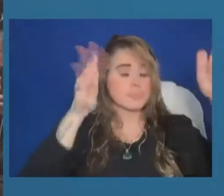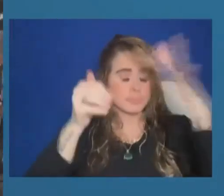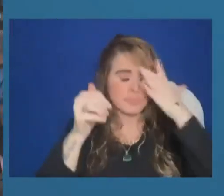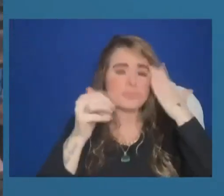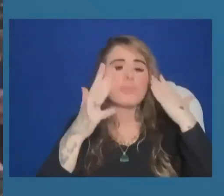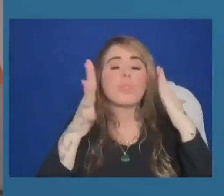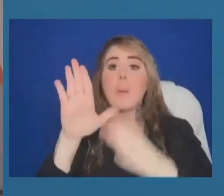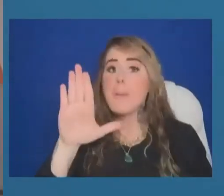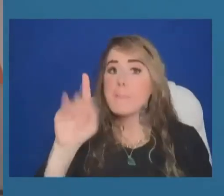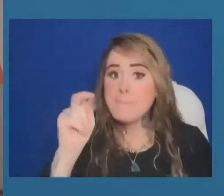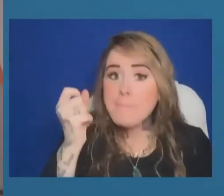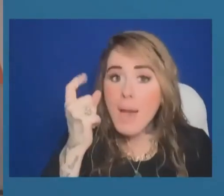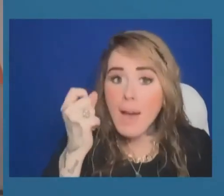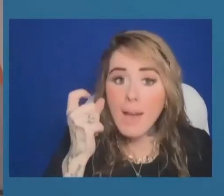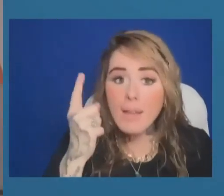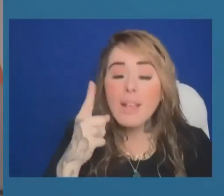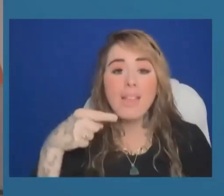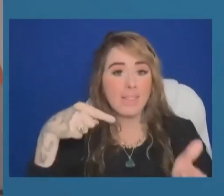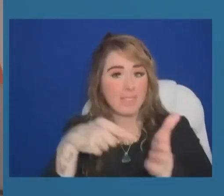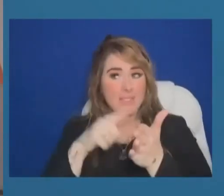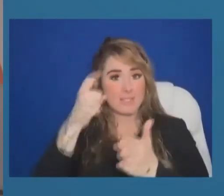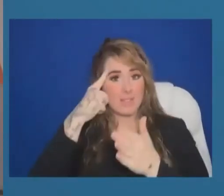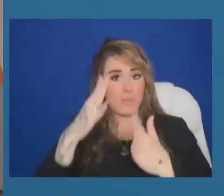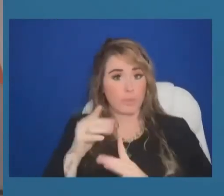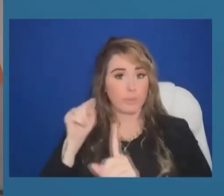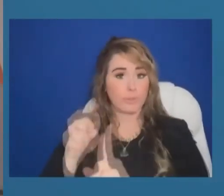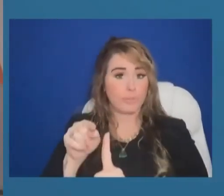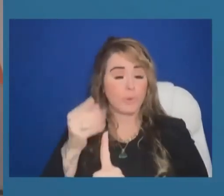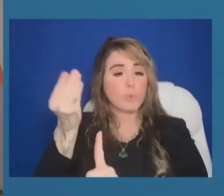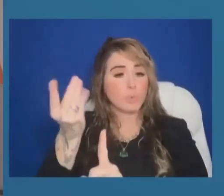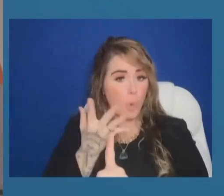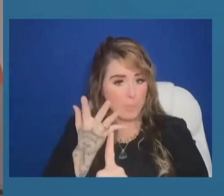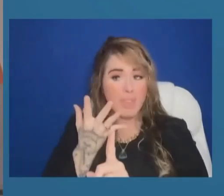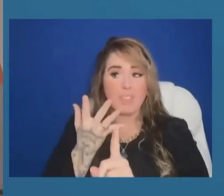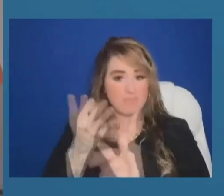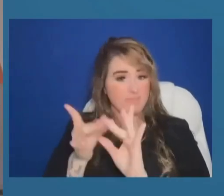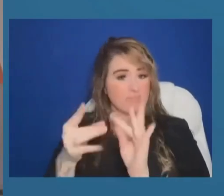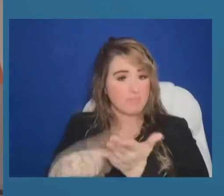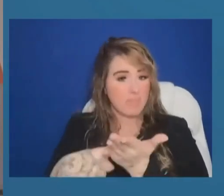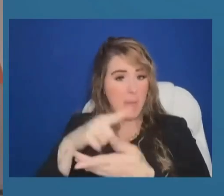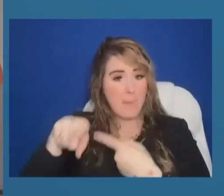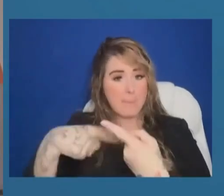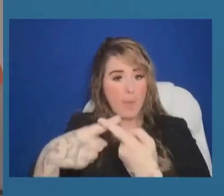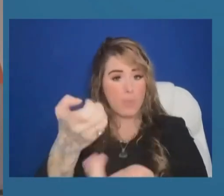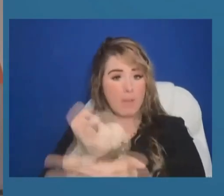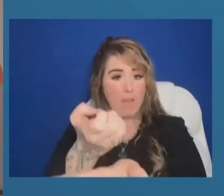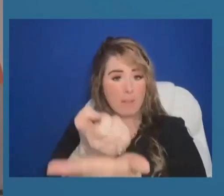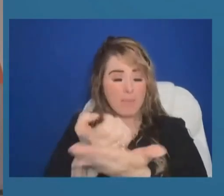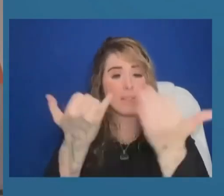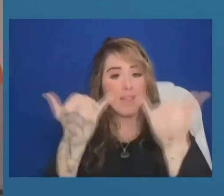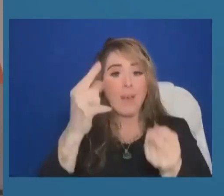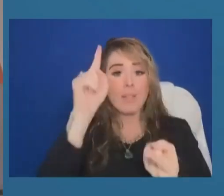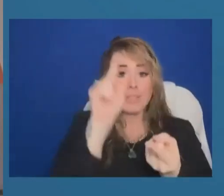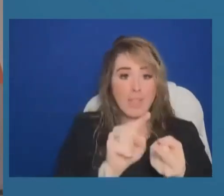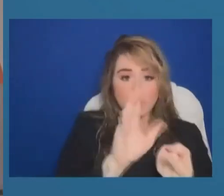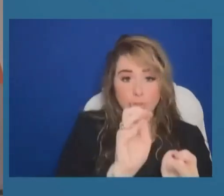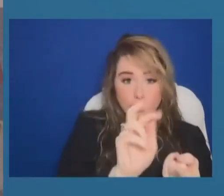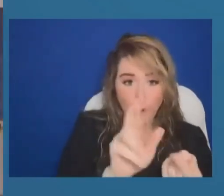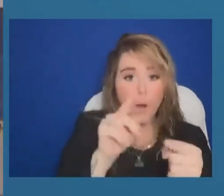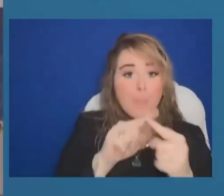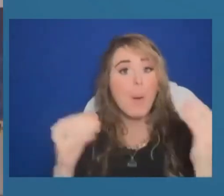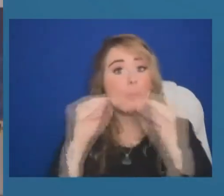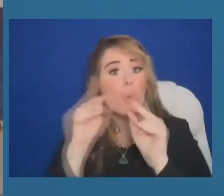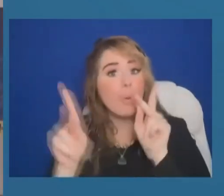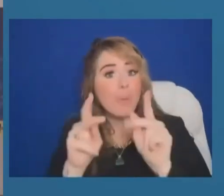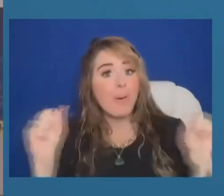But this is a governor who talks to me about the economy. There are fewer cars, but there are more people coming to the central